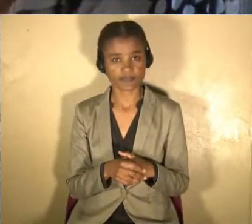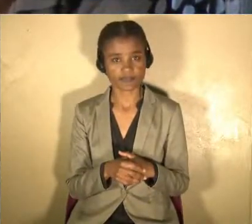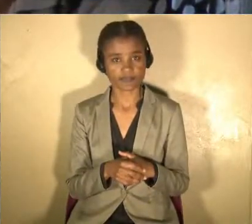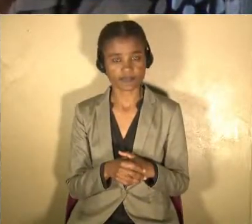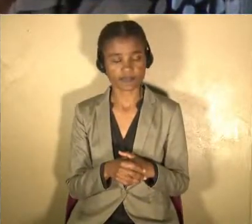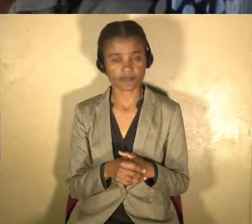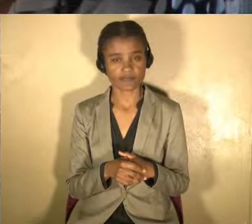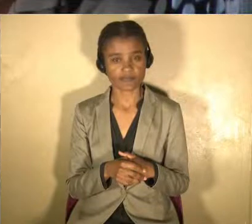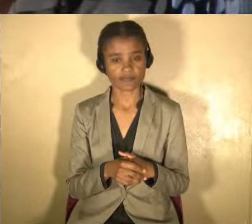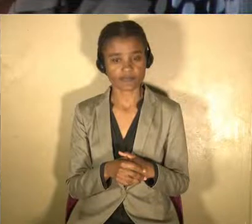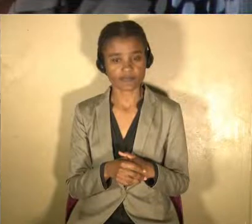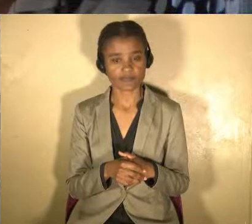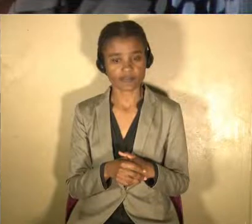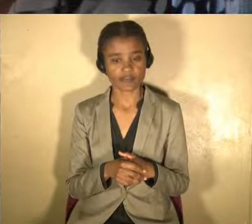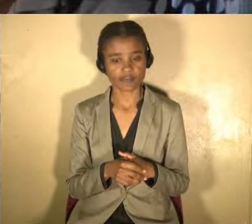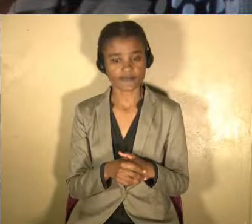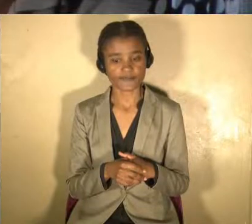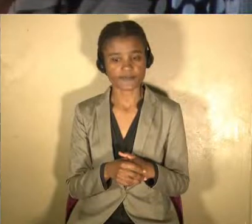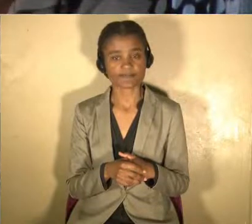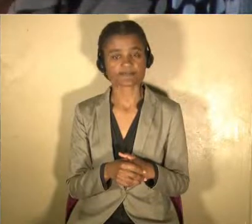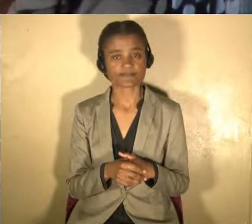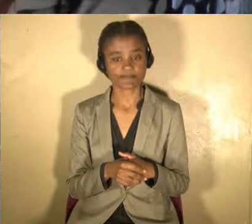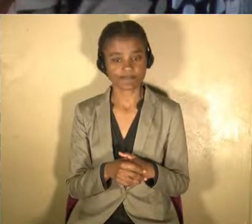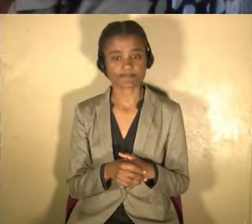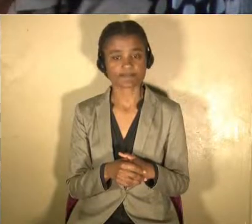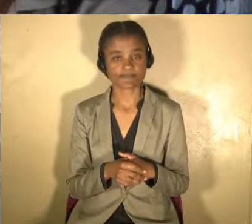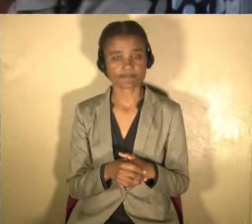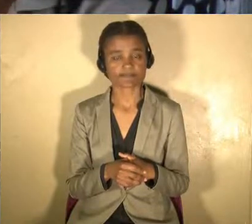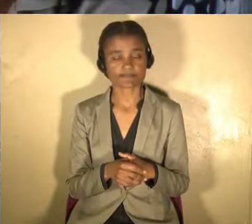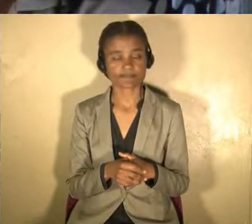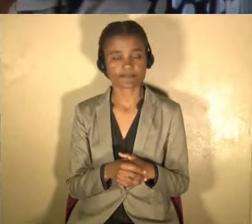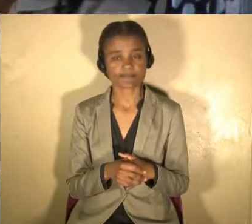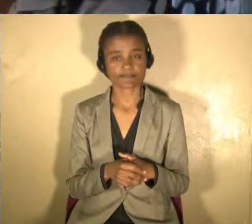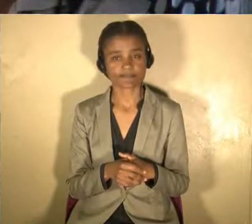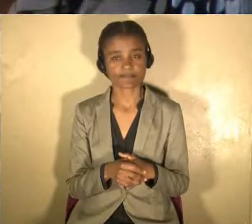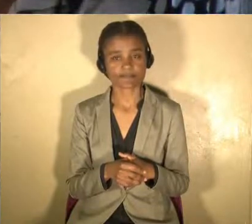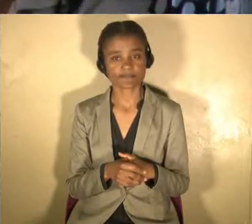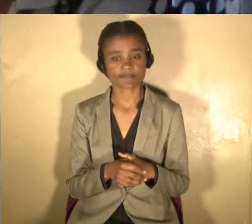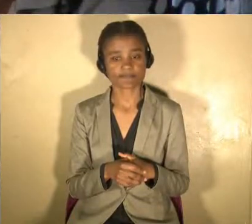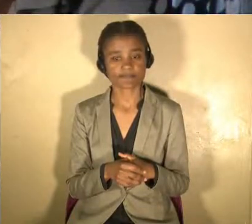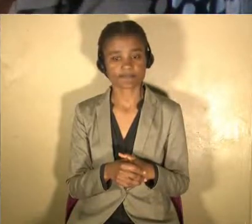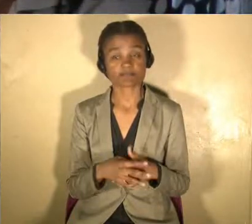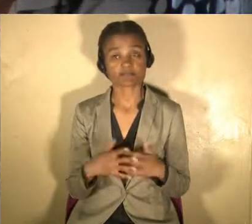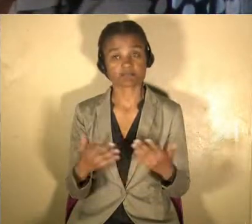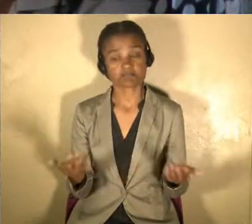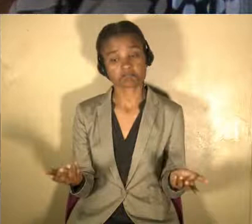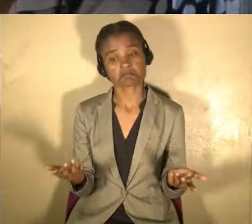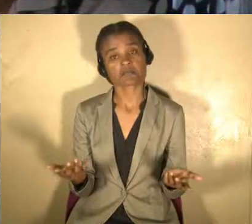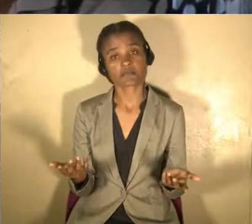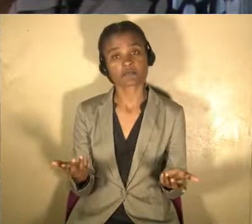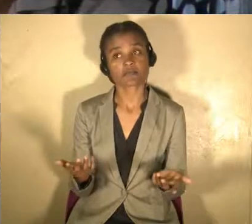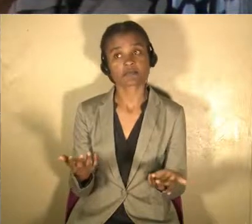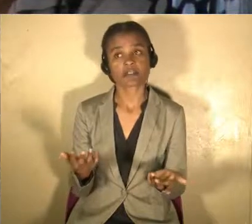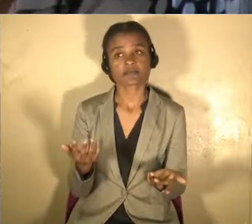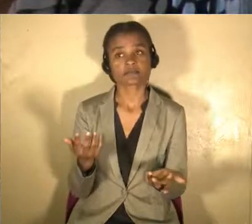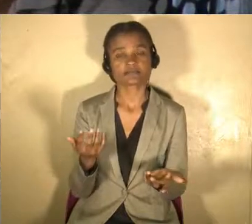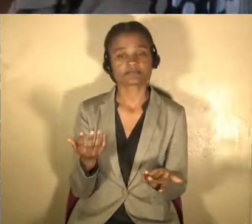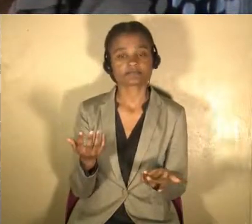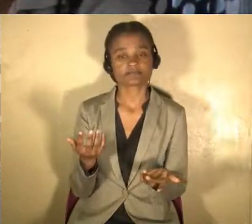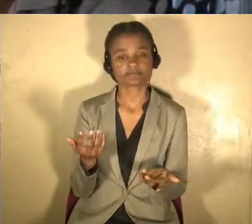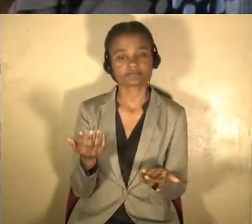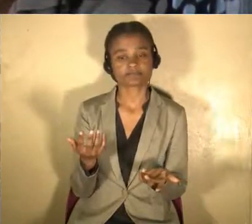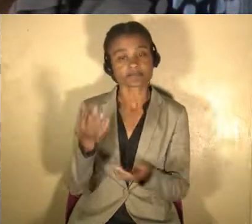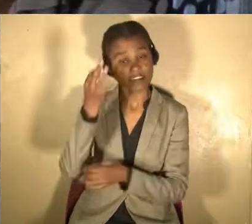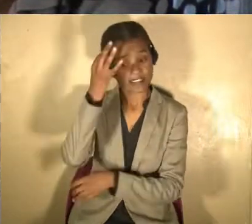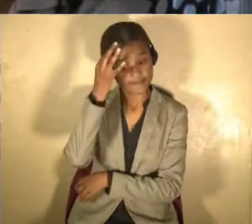or the services tse dingata gore bana ba ka di accessa